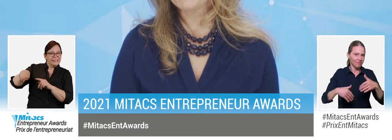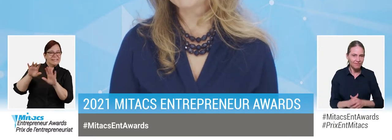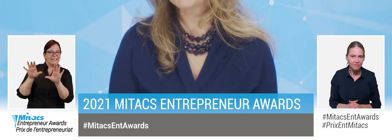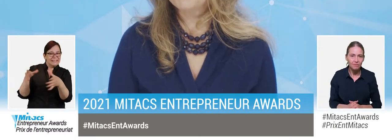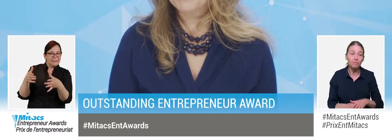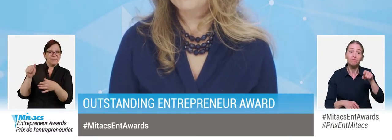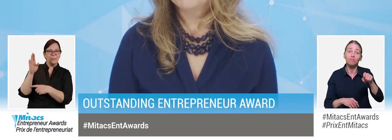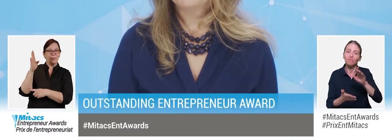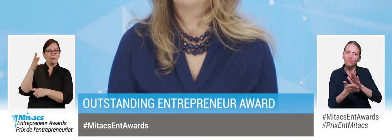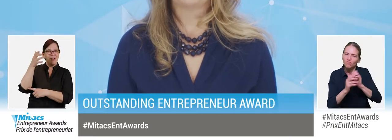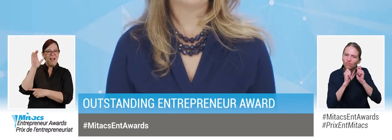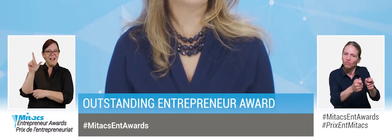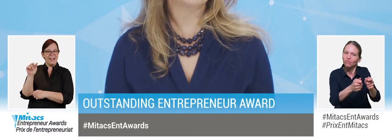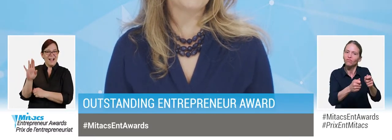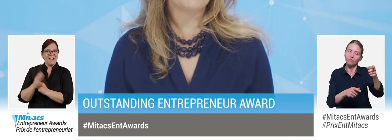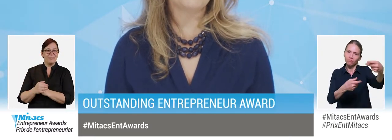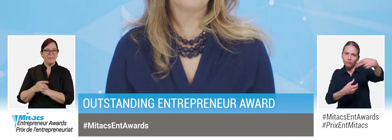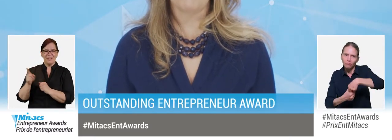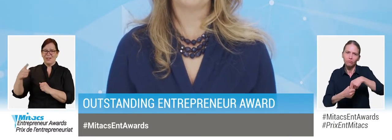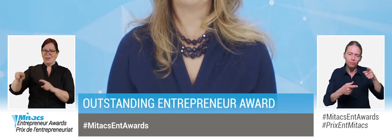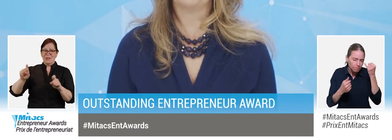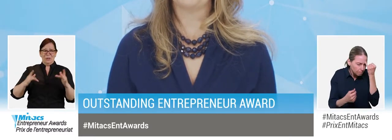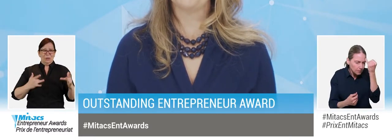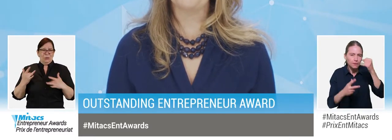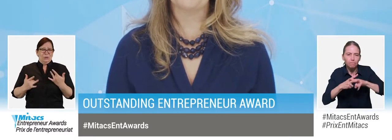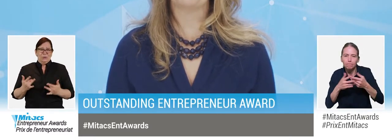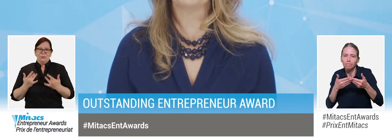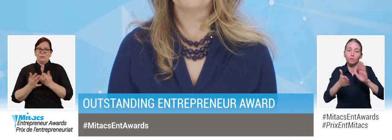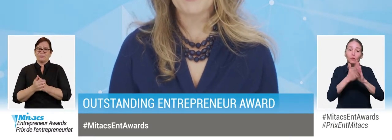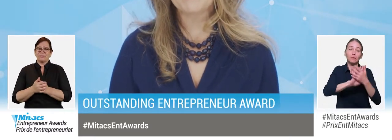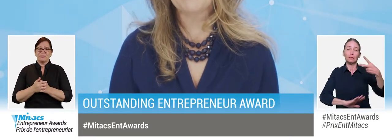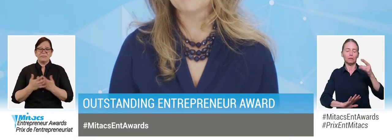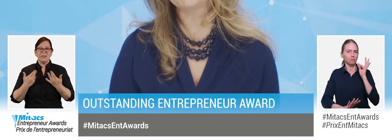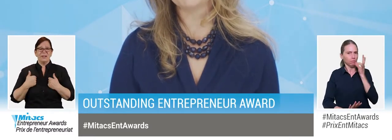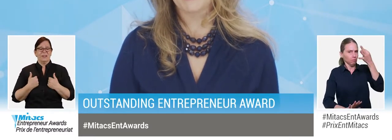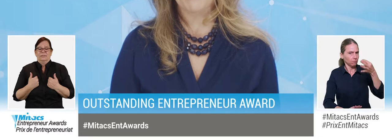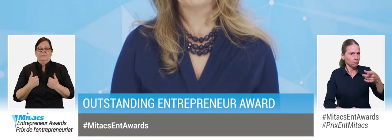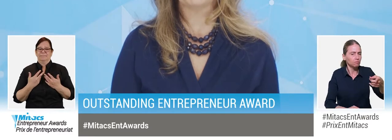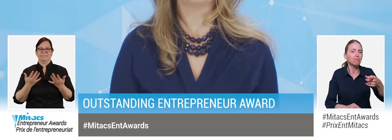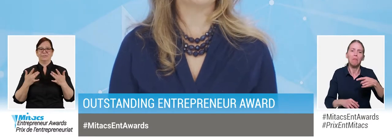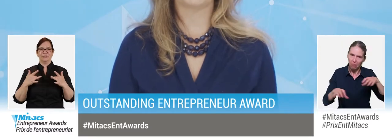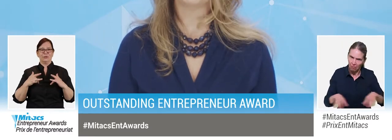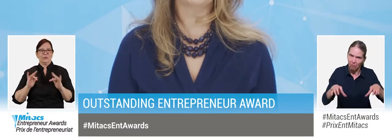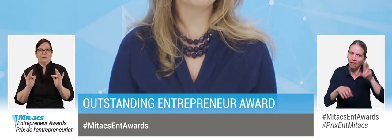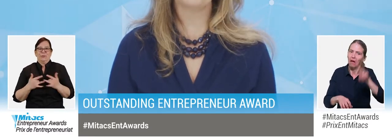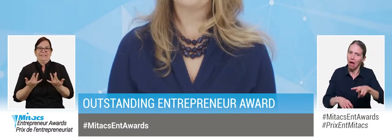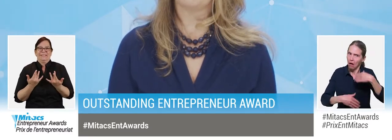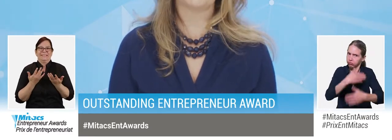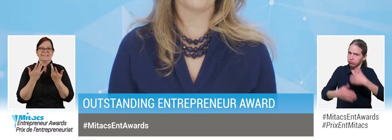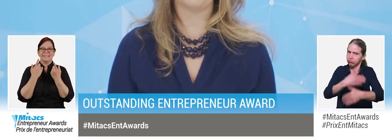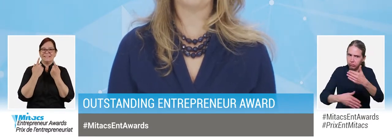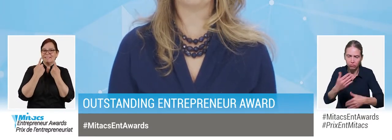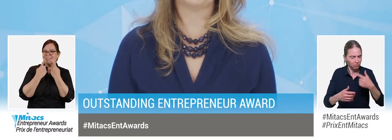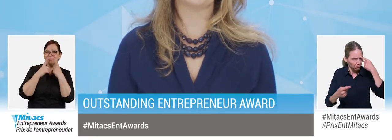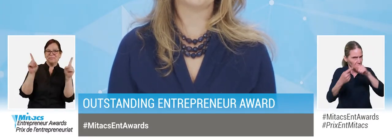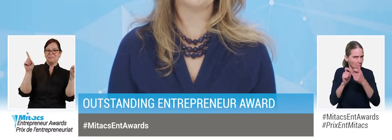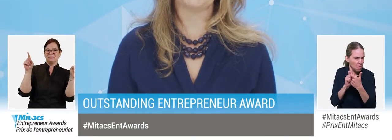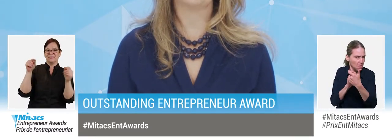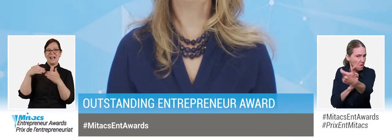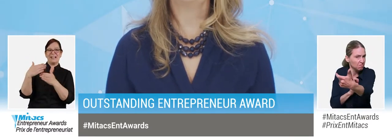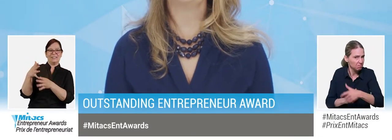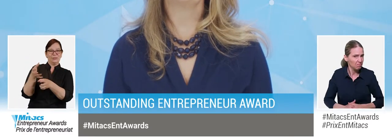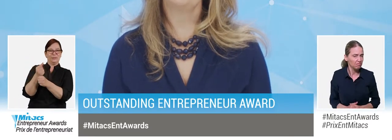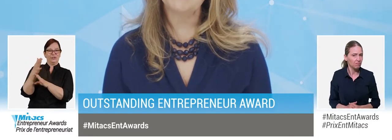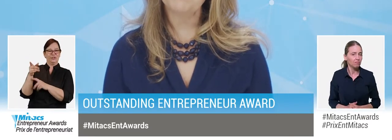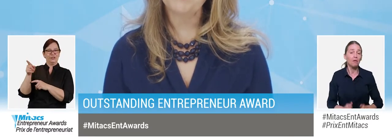announce our next winner for the Outstanding Entrepreneur Award, which recognizes an applicant with an extraordinary startup or business